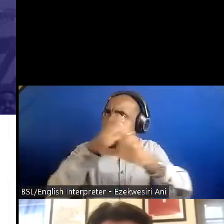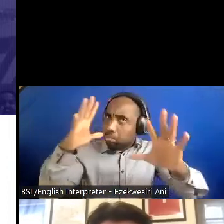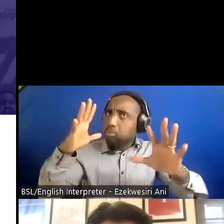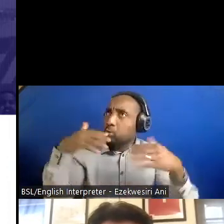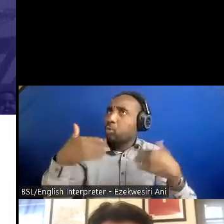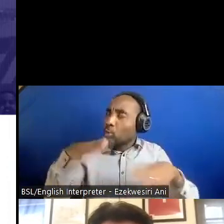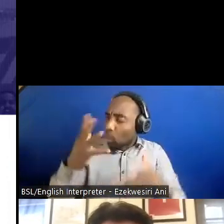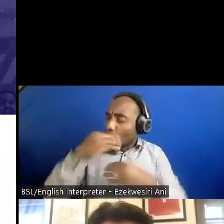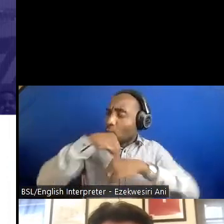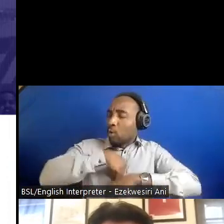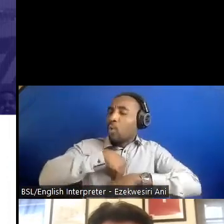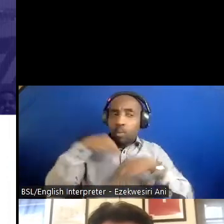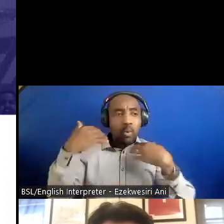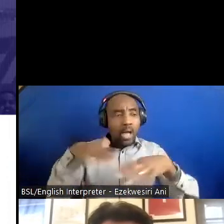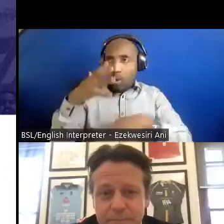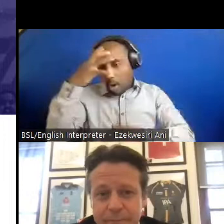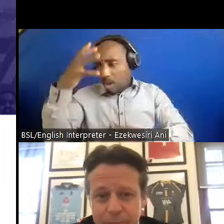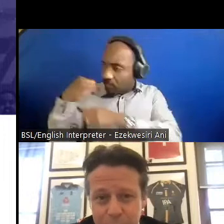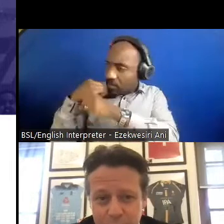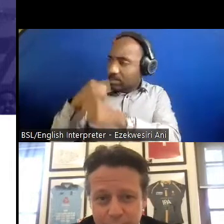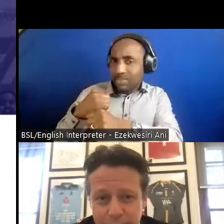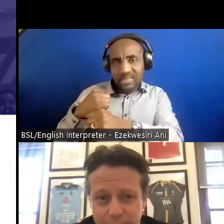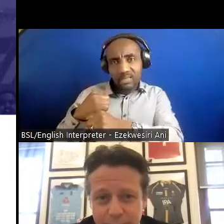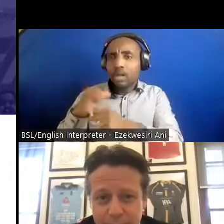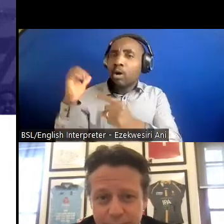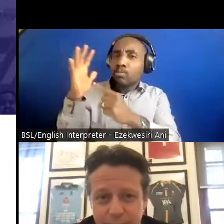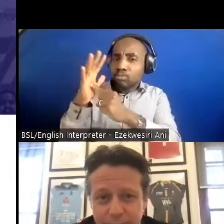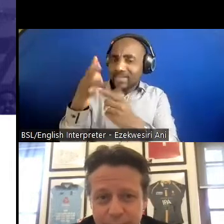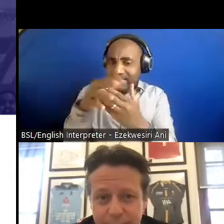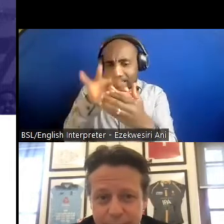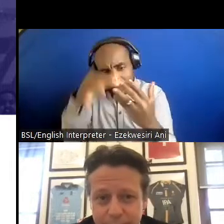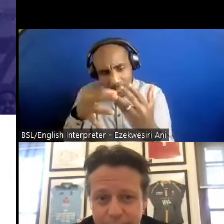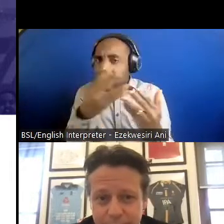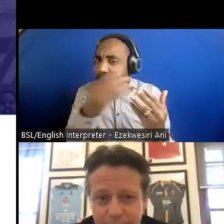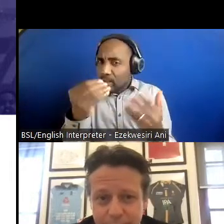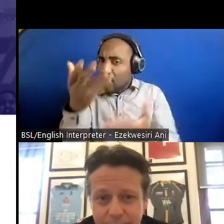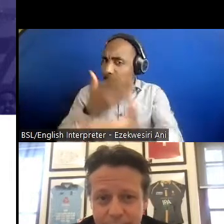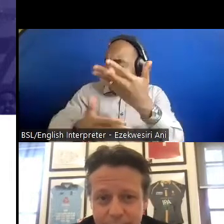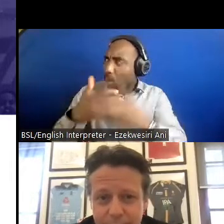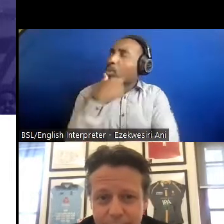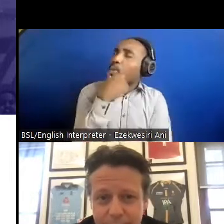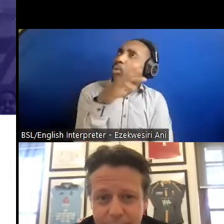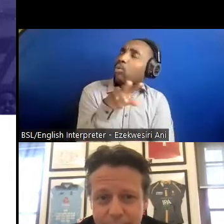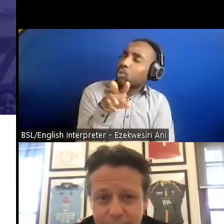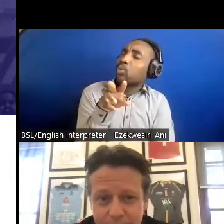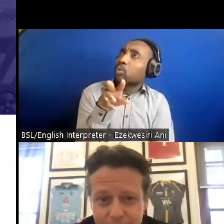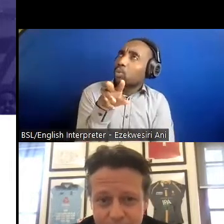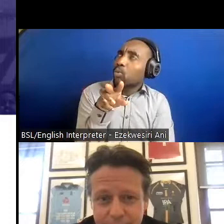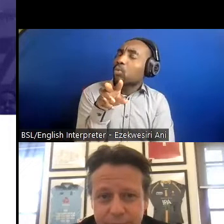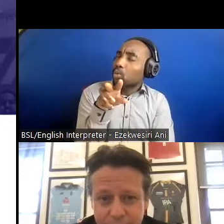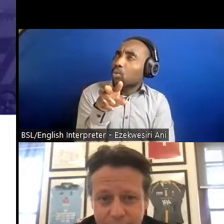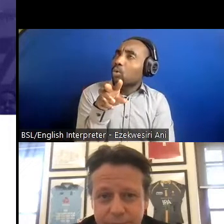the government's commitments and some of your priorities. I think what I heard from that is that redoubling of some of the effort